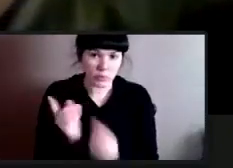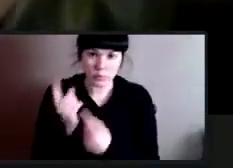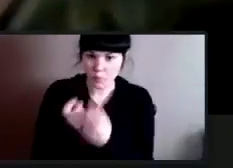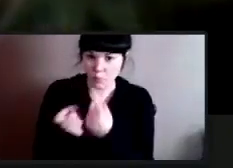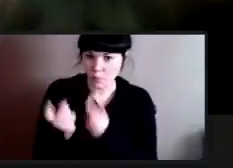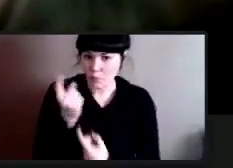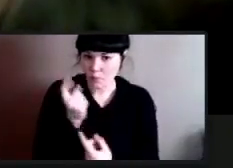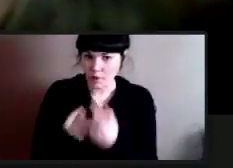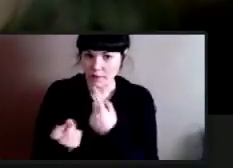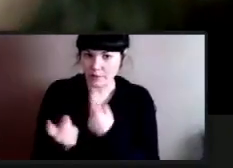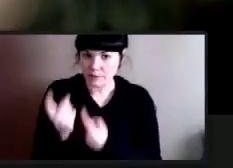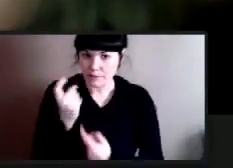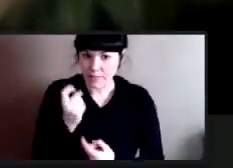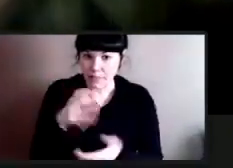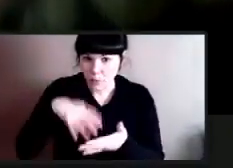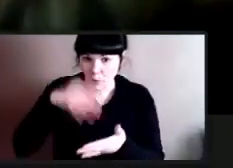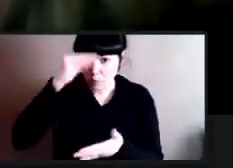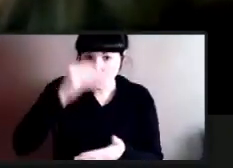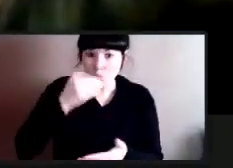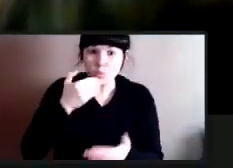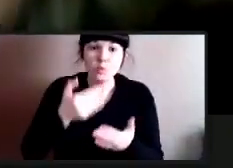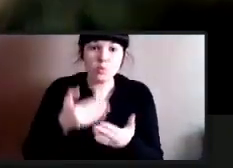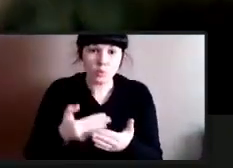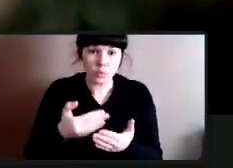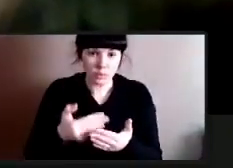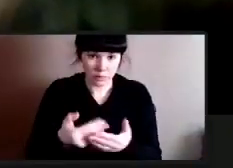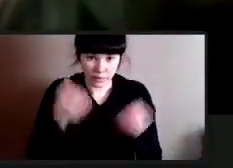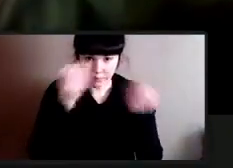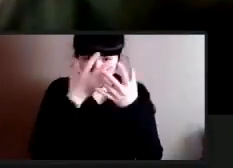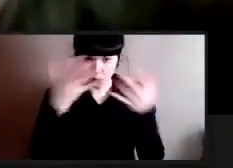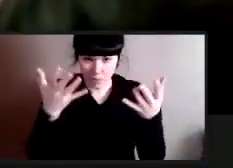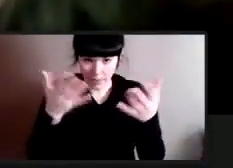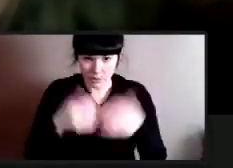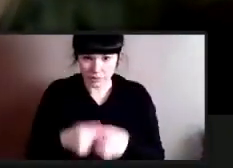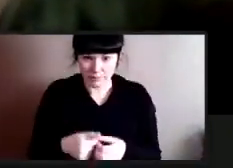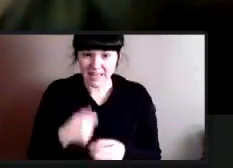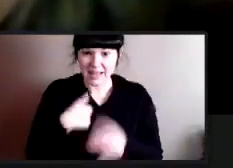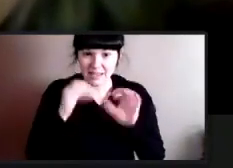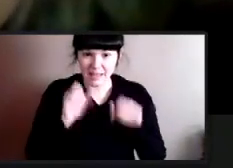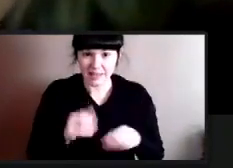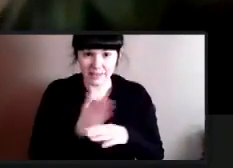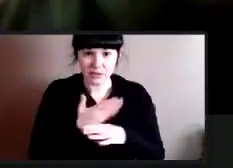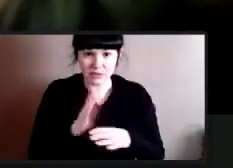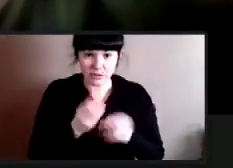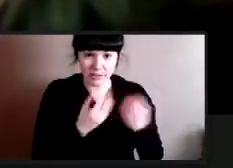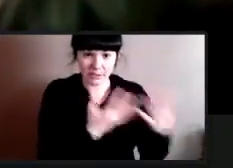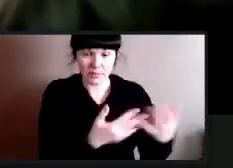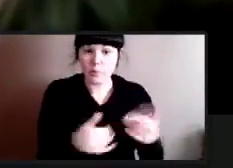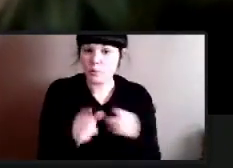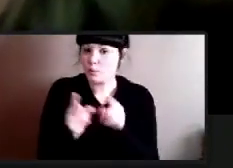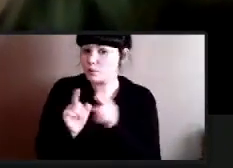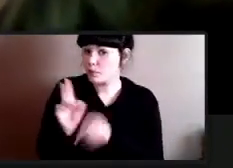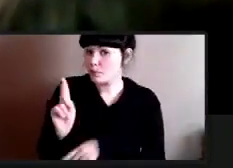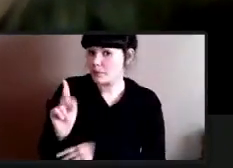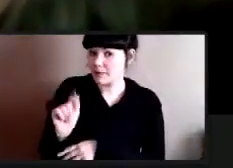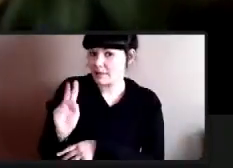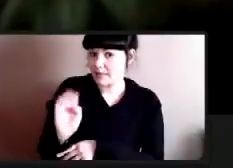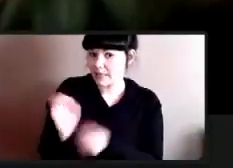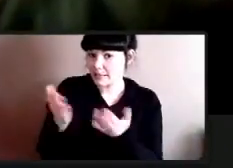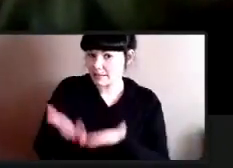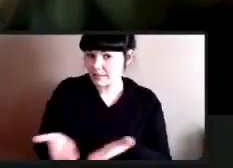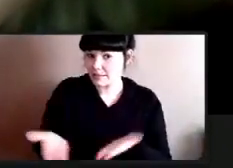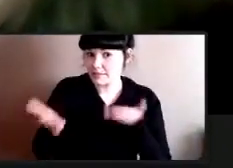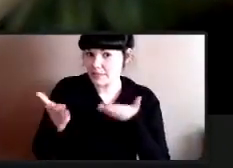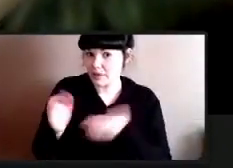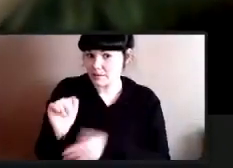and learn good information and share really good information. So with that said, Katie is here starting us off with ESL.